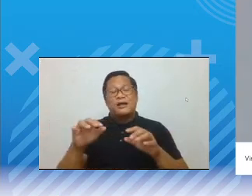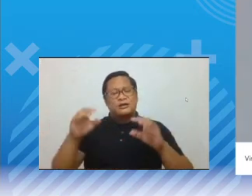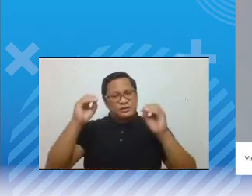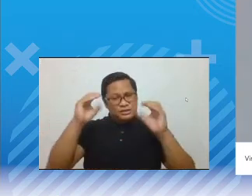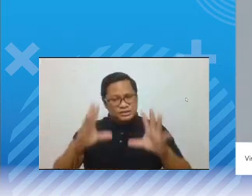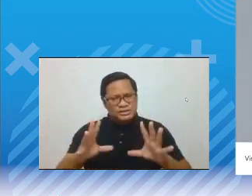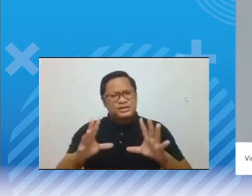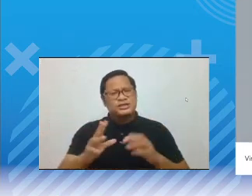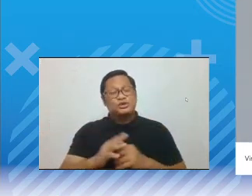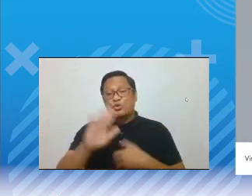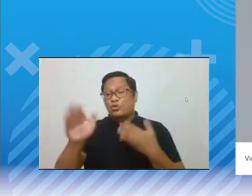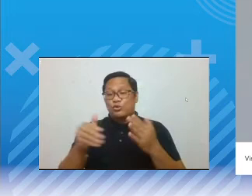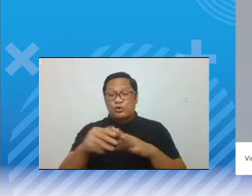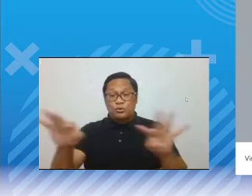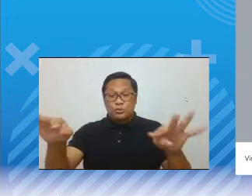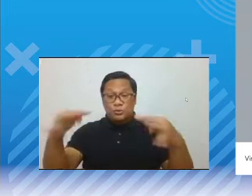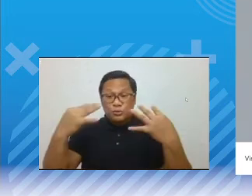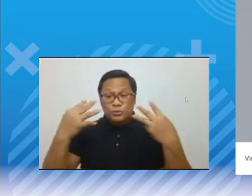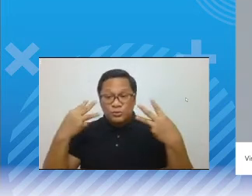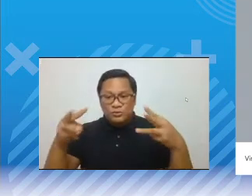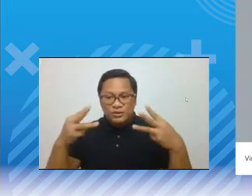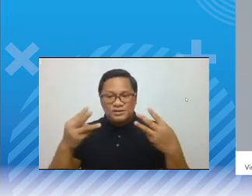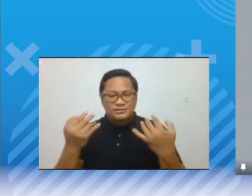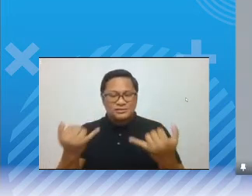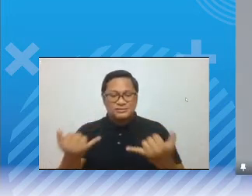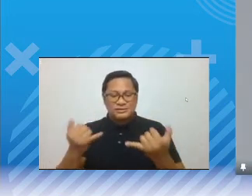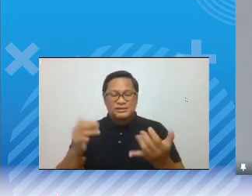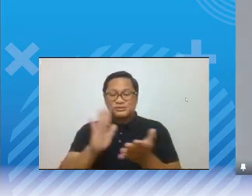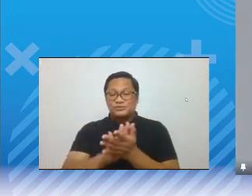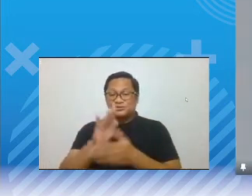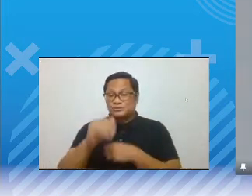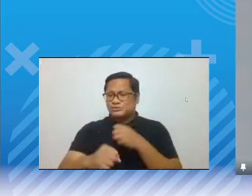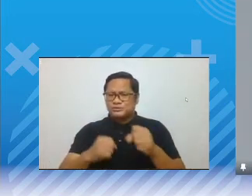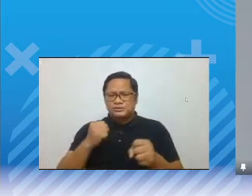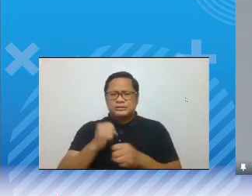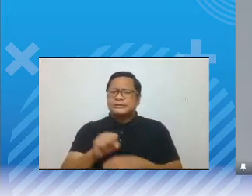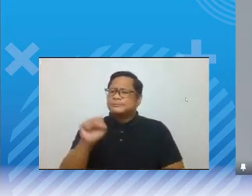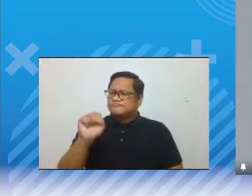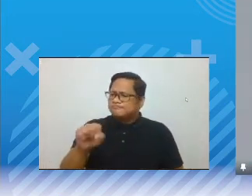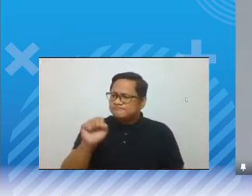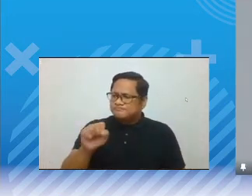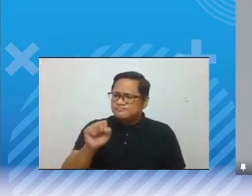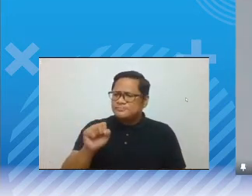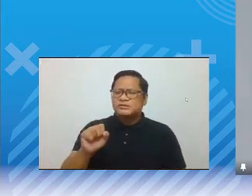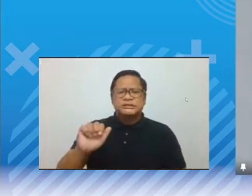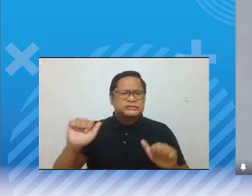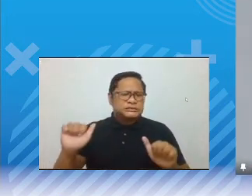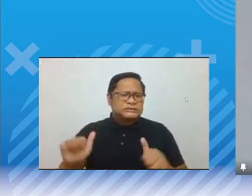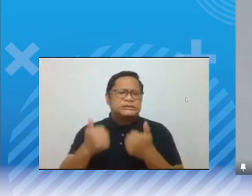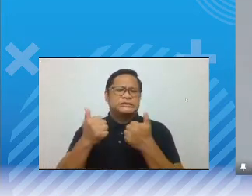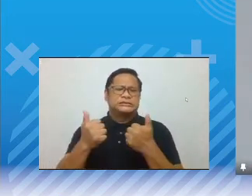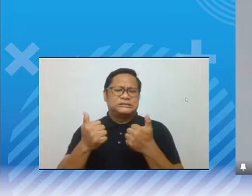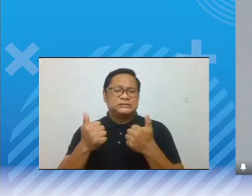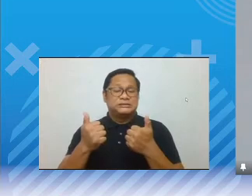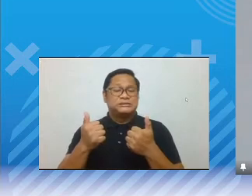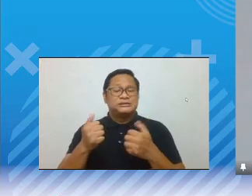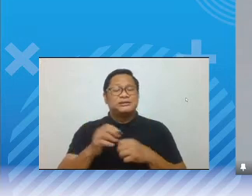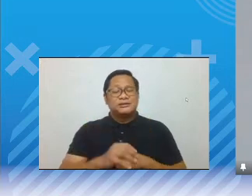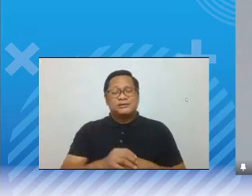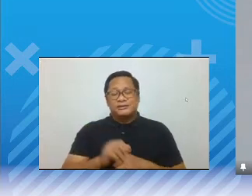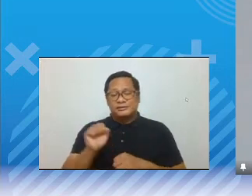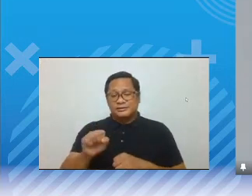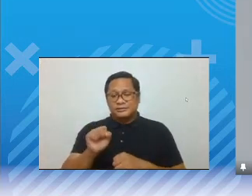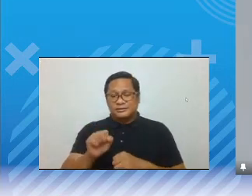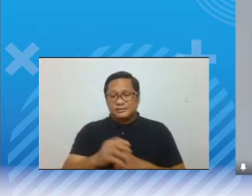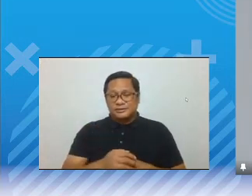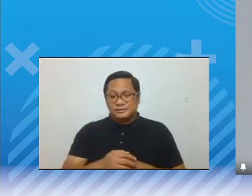today. This school year is undeniably more challenging than ever. So teaching